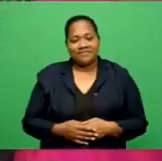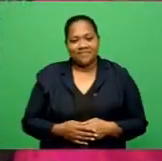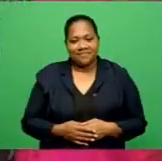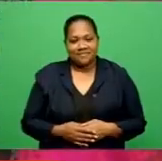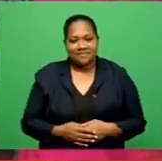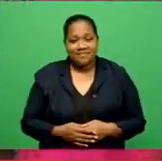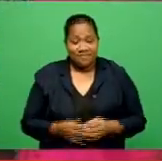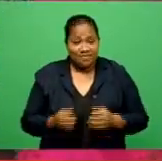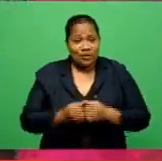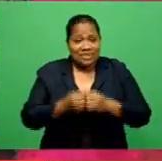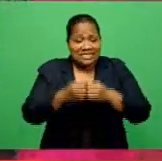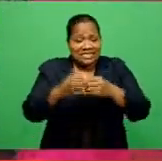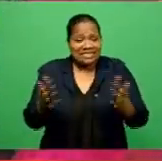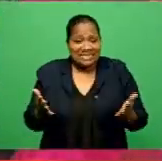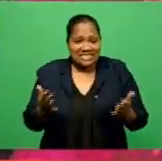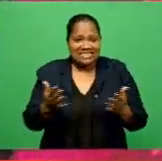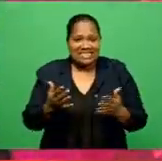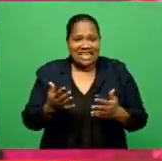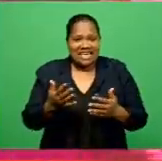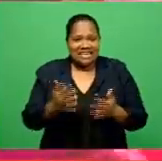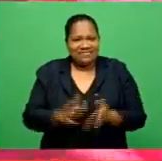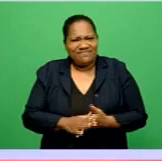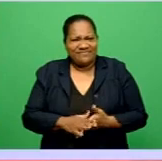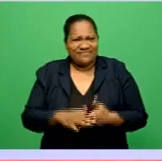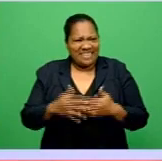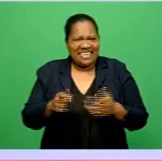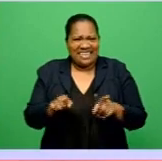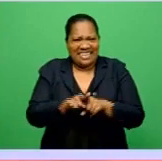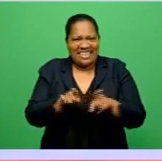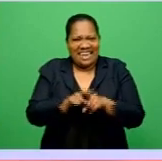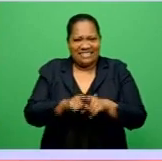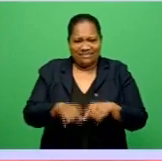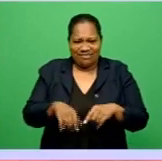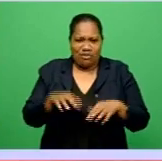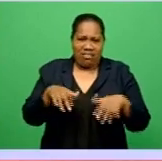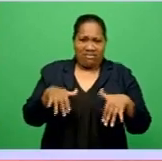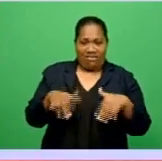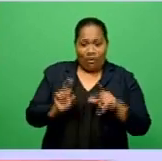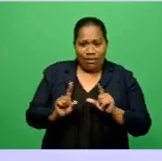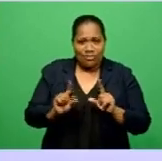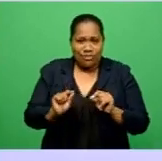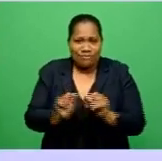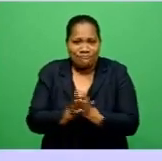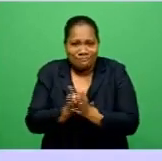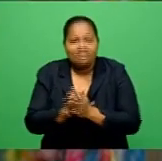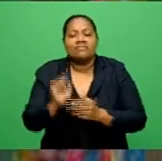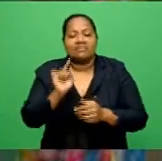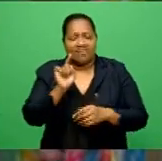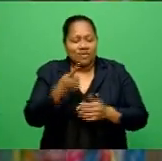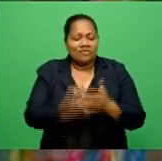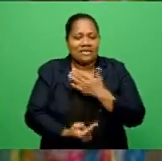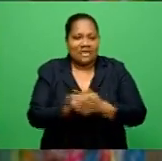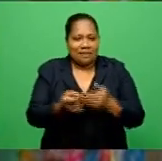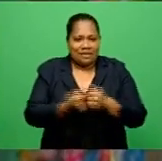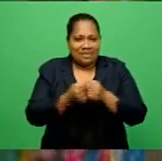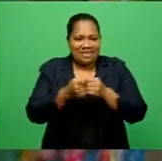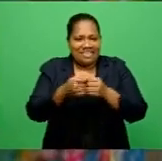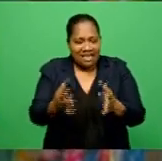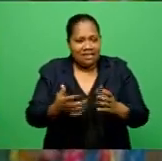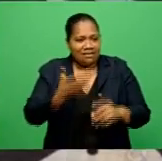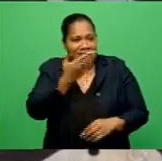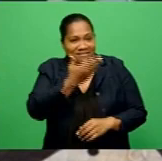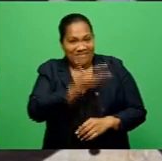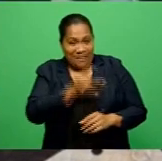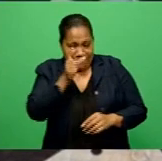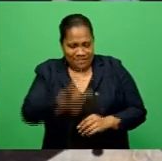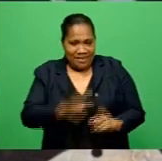What started off as a hobby became a source of income for 26-year-old Charlene Tafunai, who is now extending her reach outside